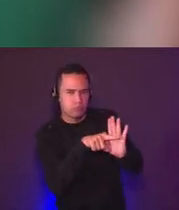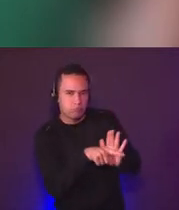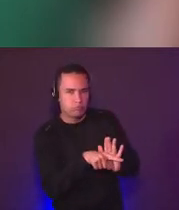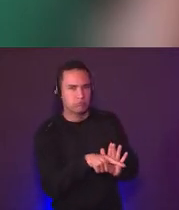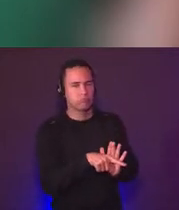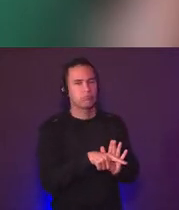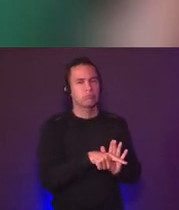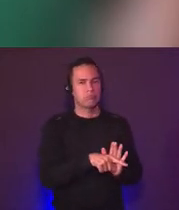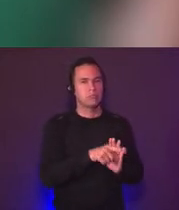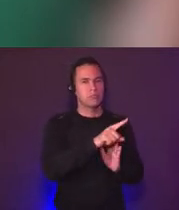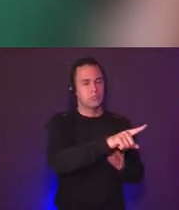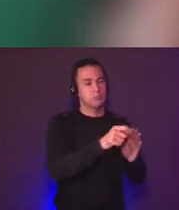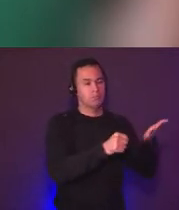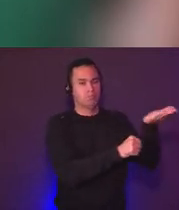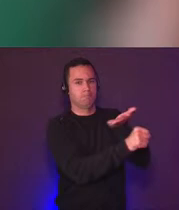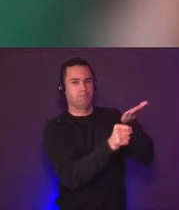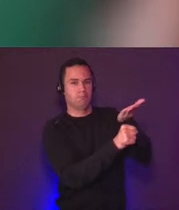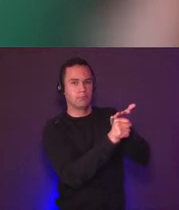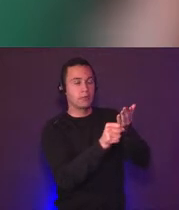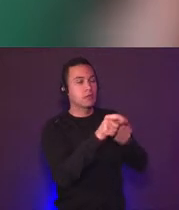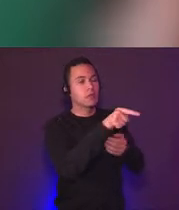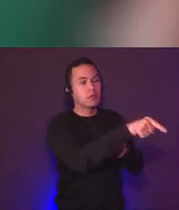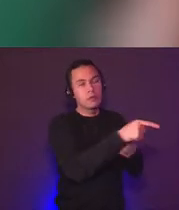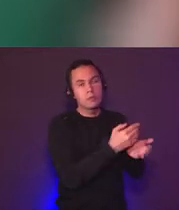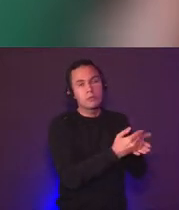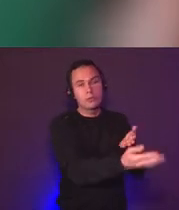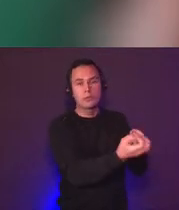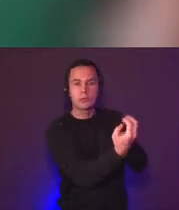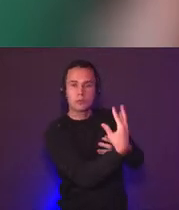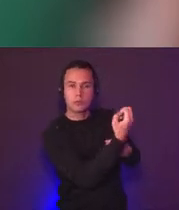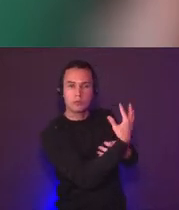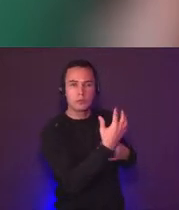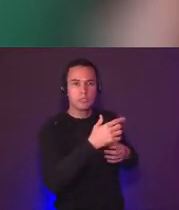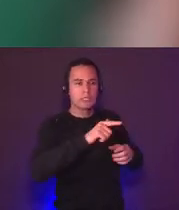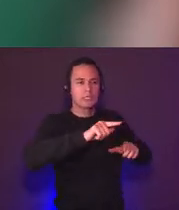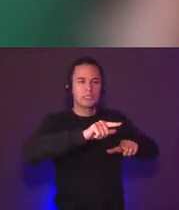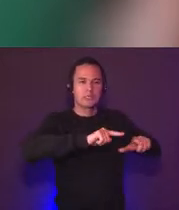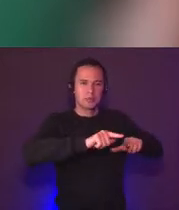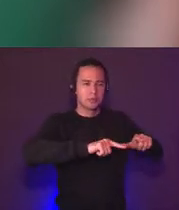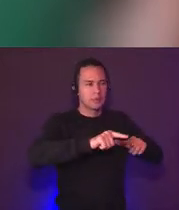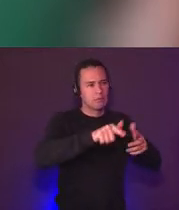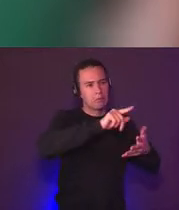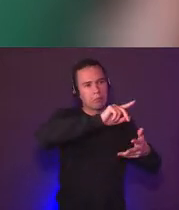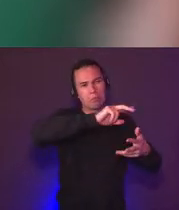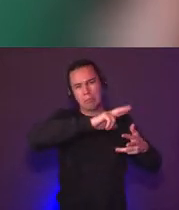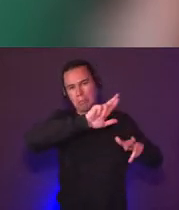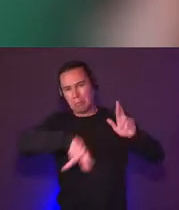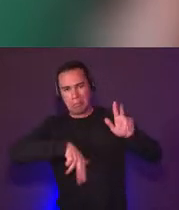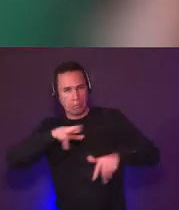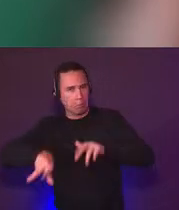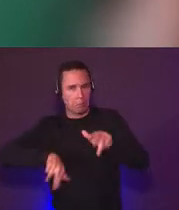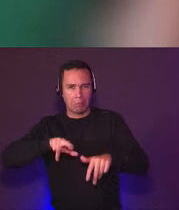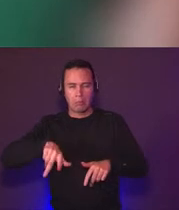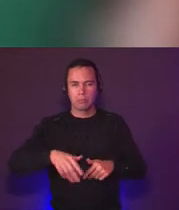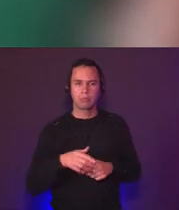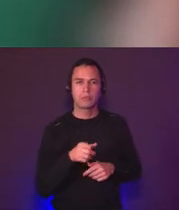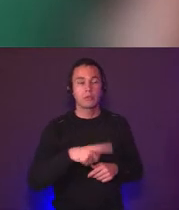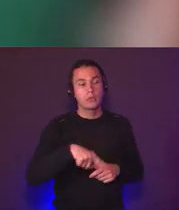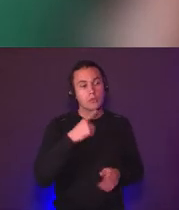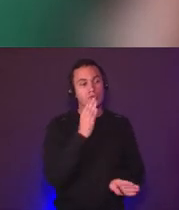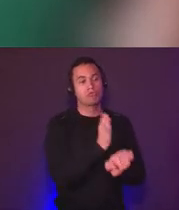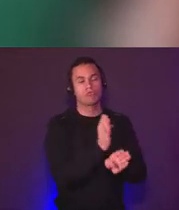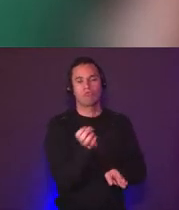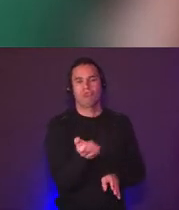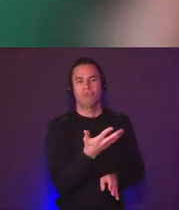like lurking variables and things that we were starting to discover ourselves. And I think Phil